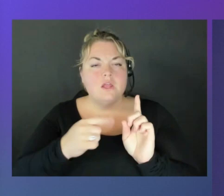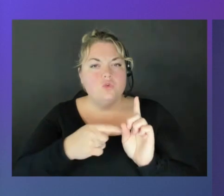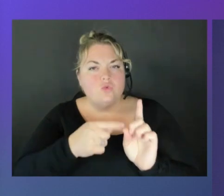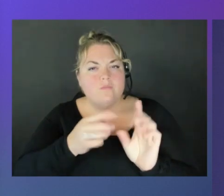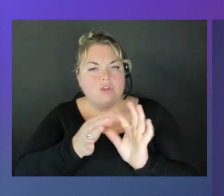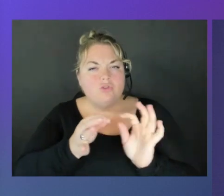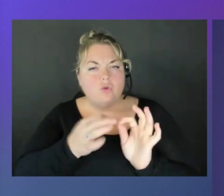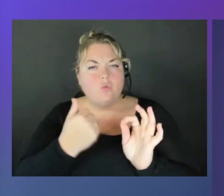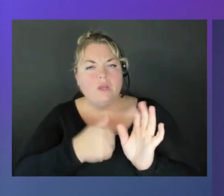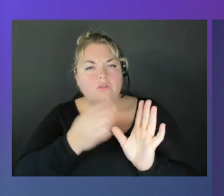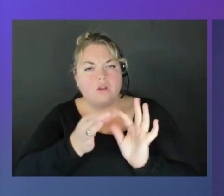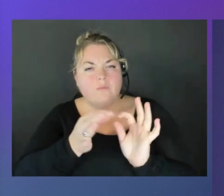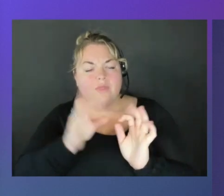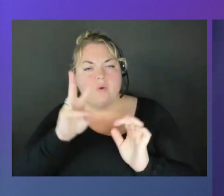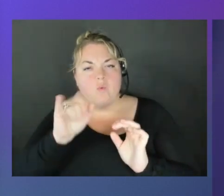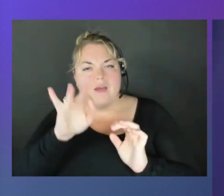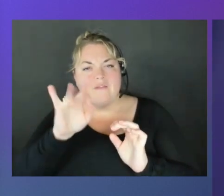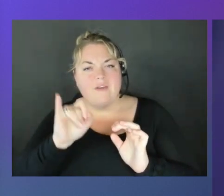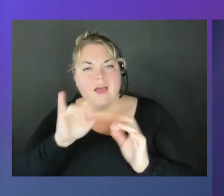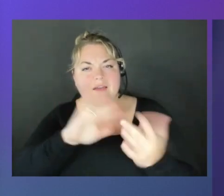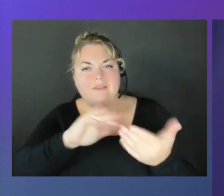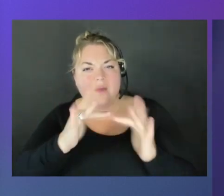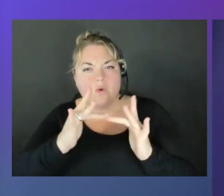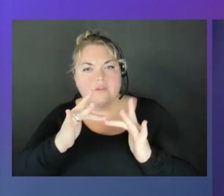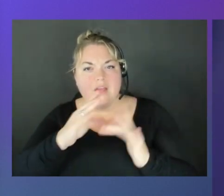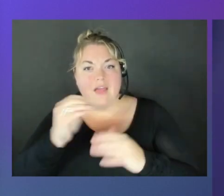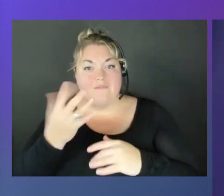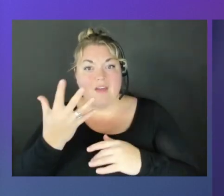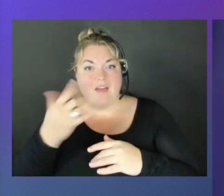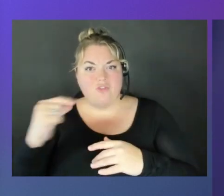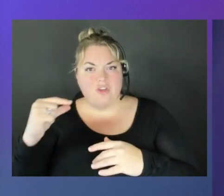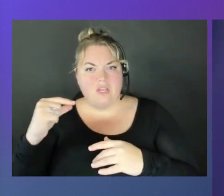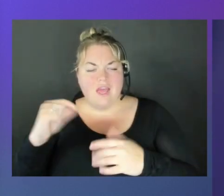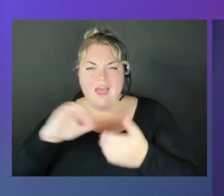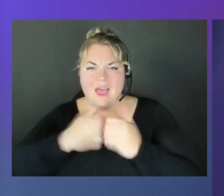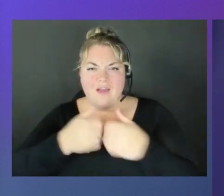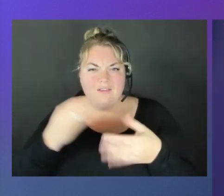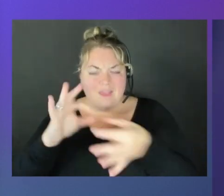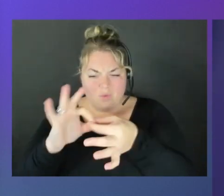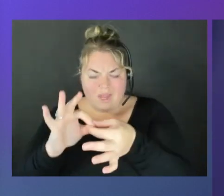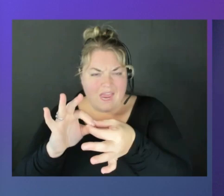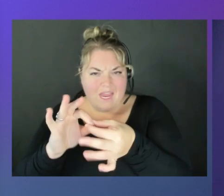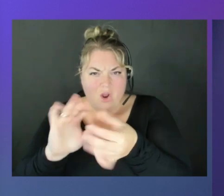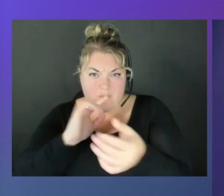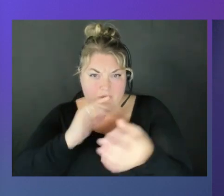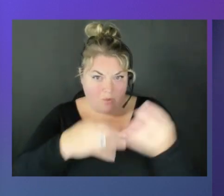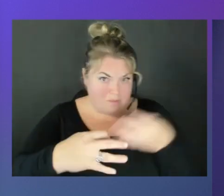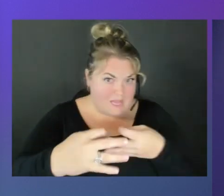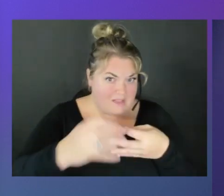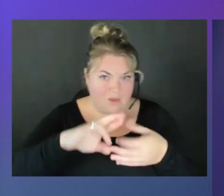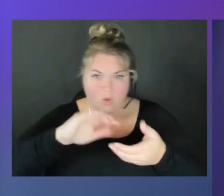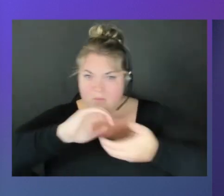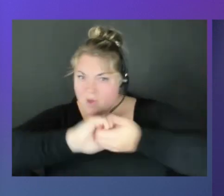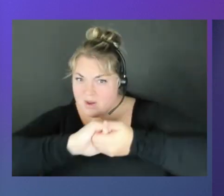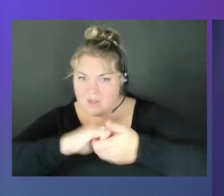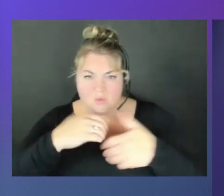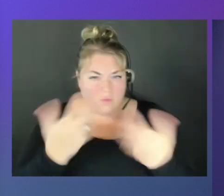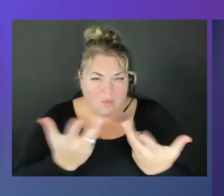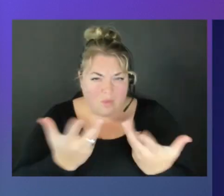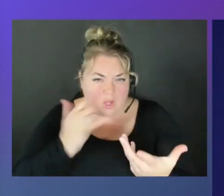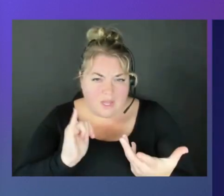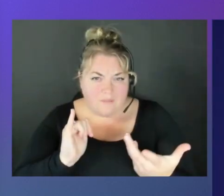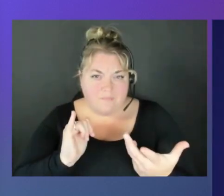the Wi-Fi networks and 5G. How do those relate? Are they replacing Wi-Fi or how does that work? Yeah,